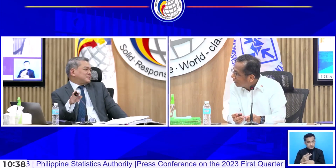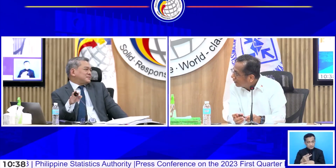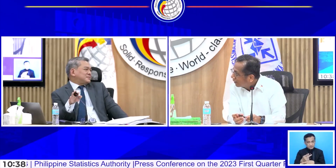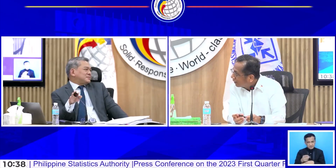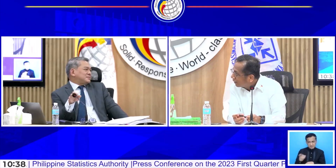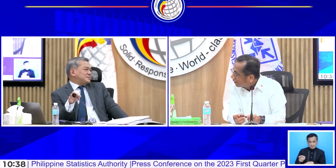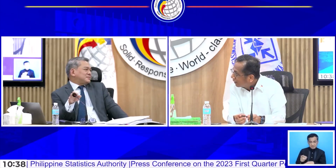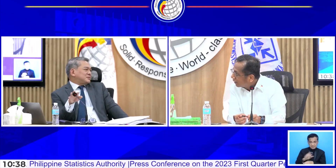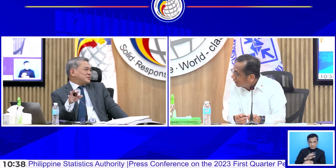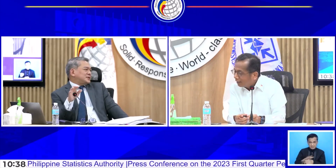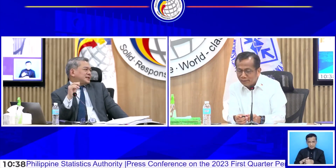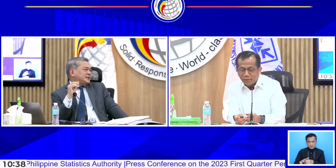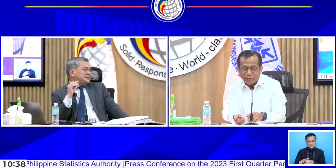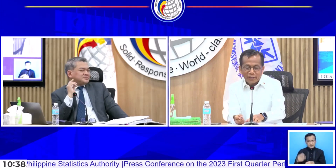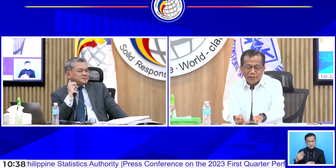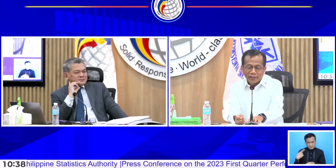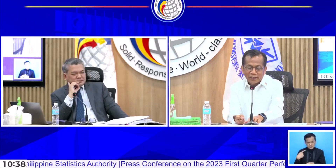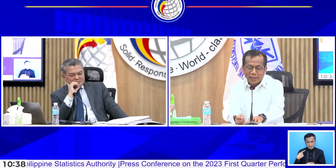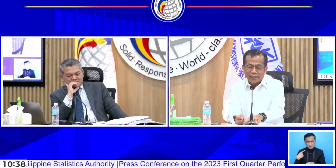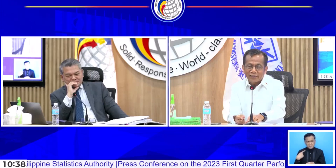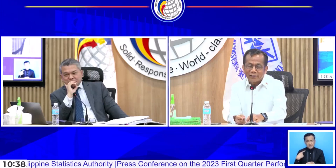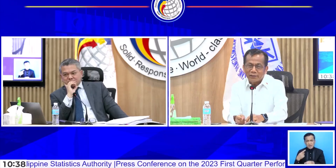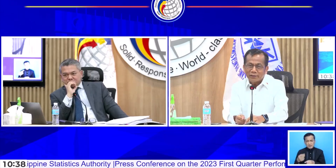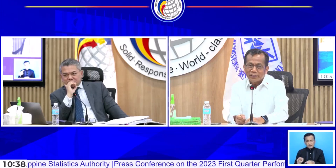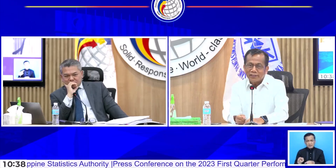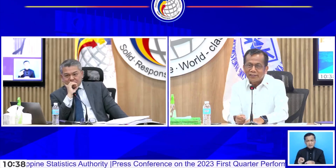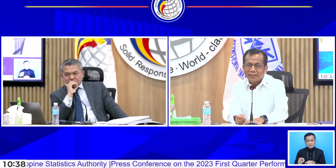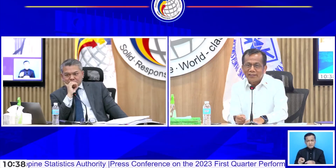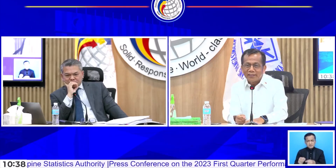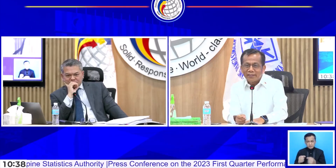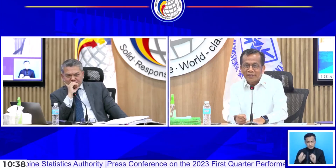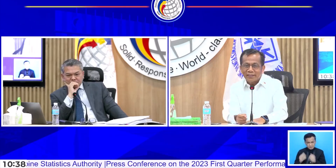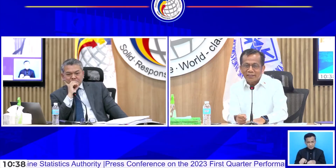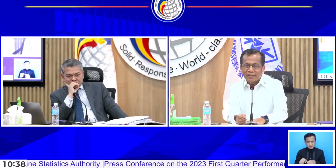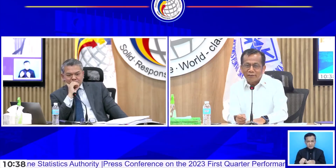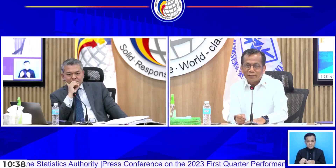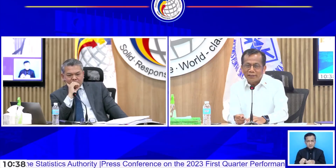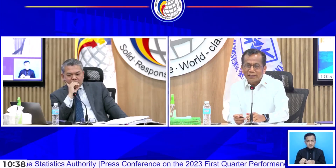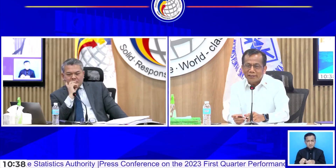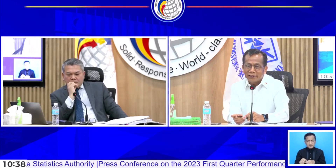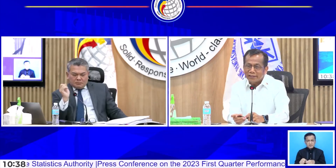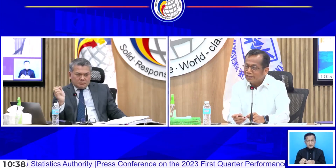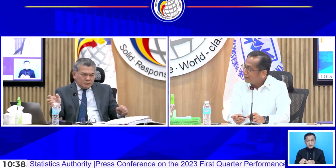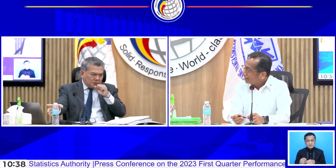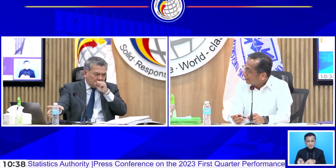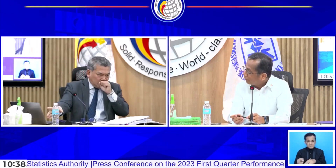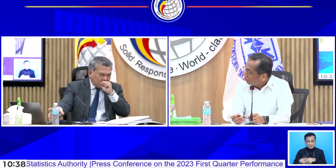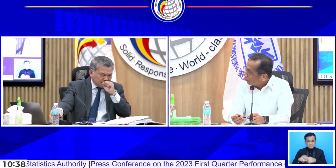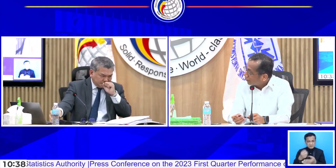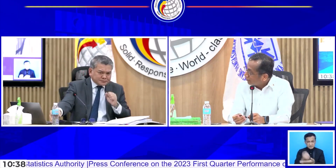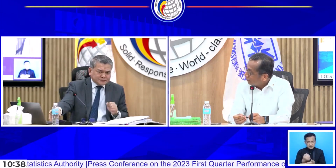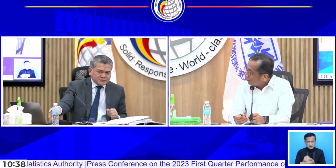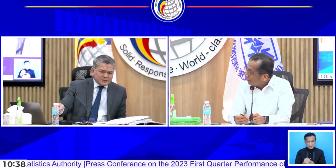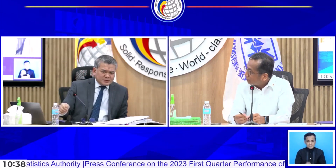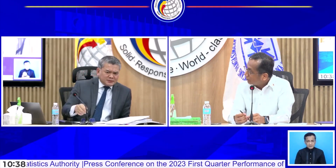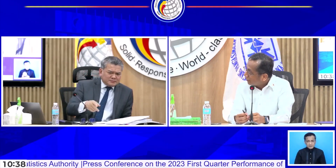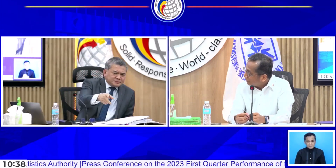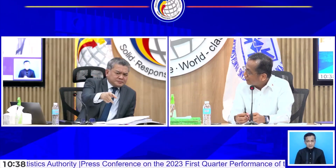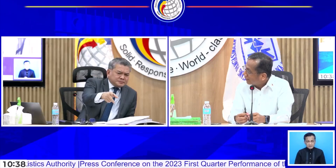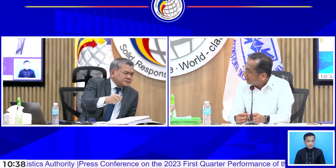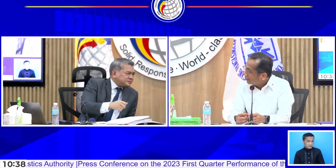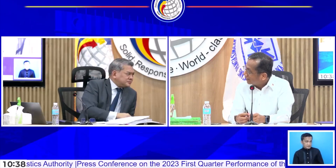a wage hike? I guess the question is, has there been an increase in labor productivity to